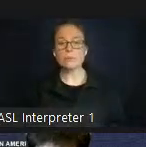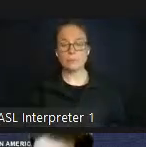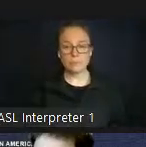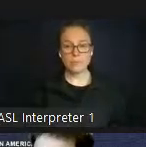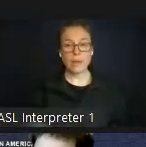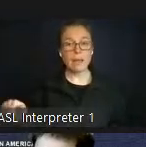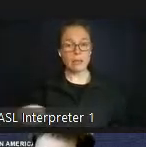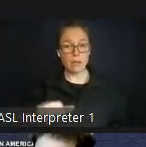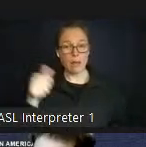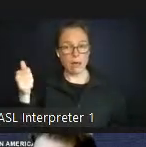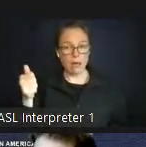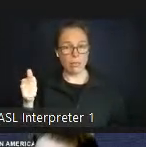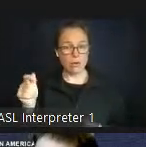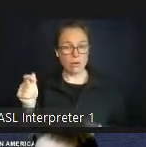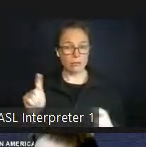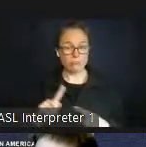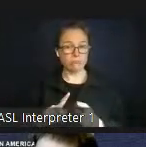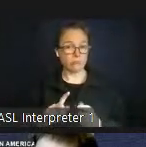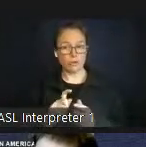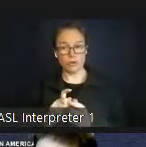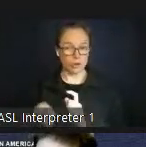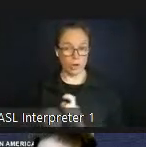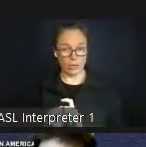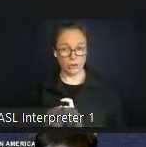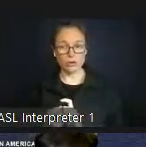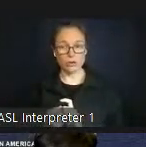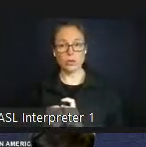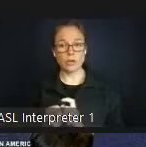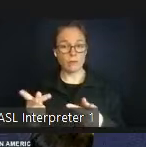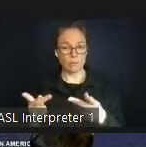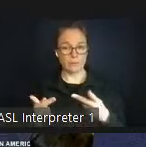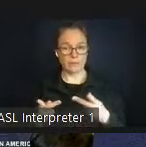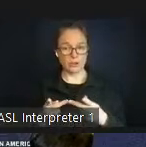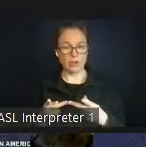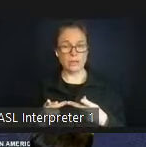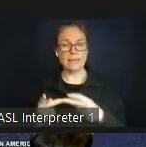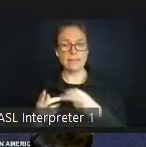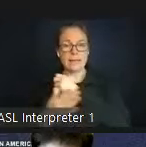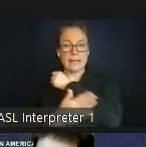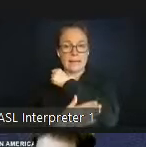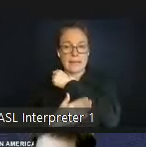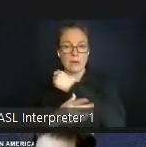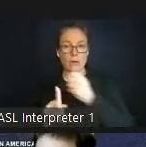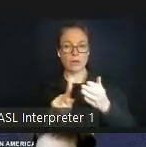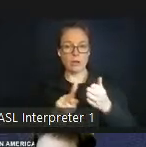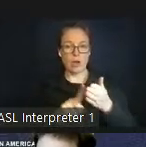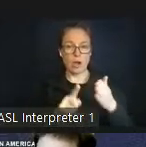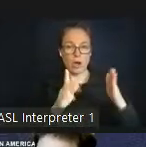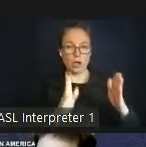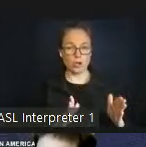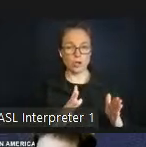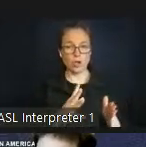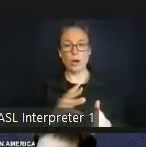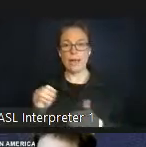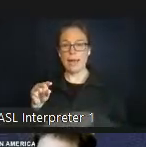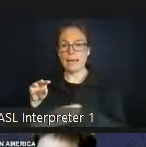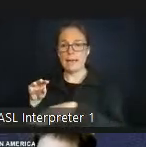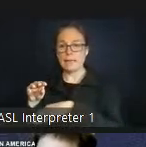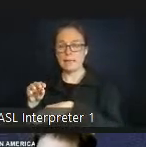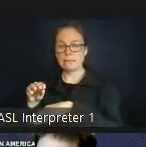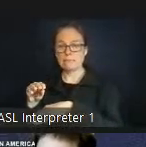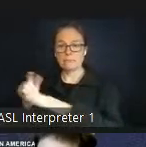notable move in positions, if you're following it, is the move between the county auditor's office and county council.